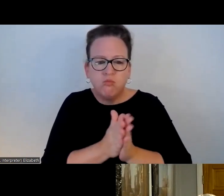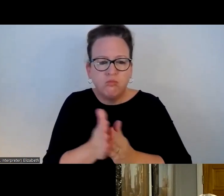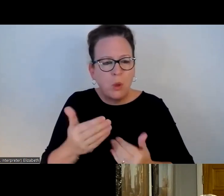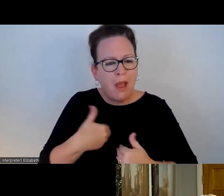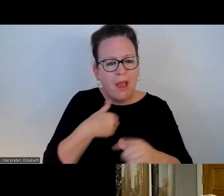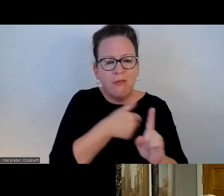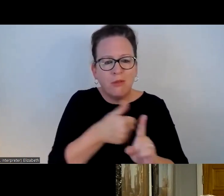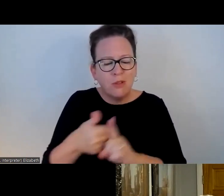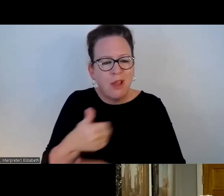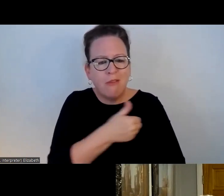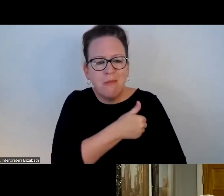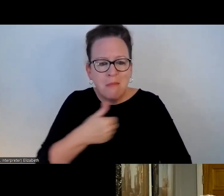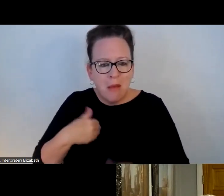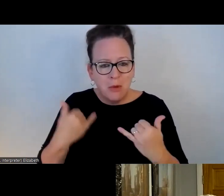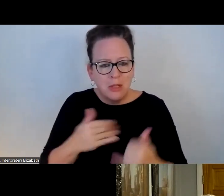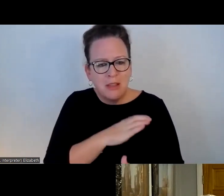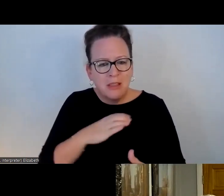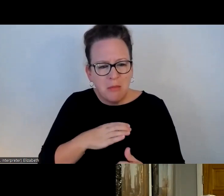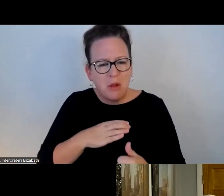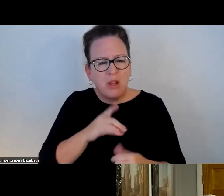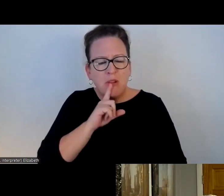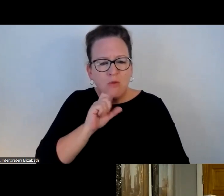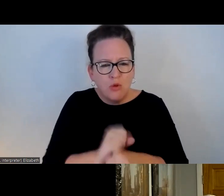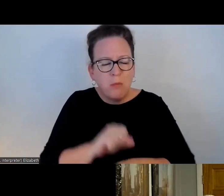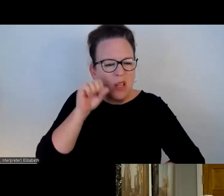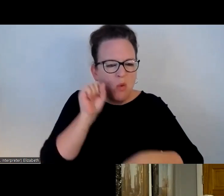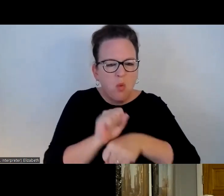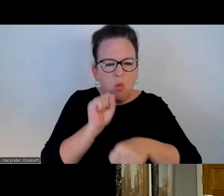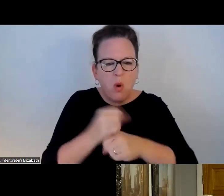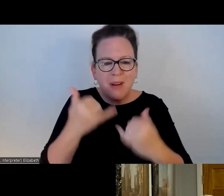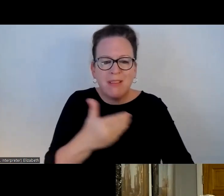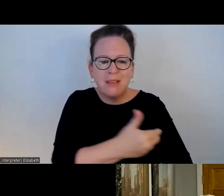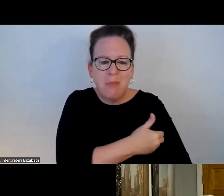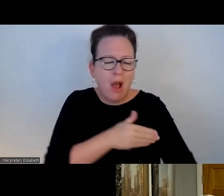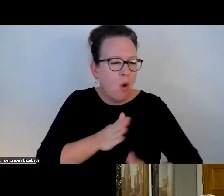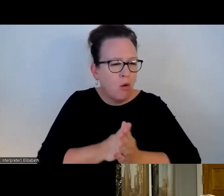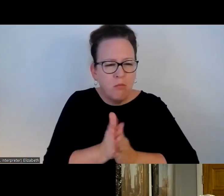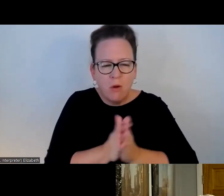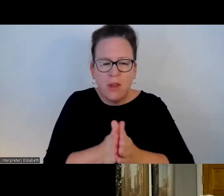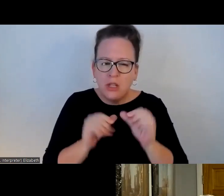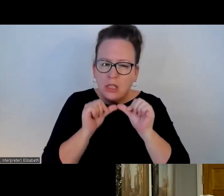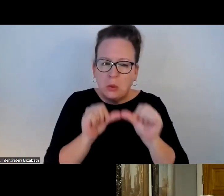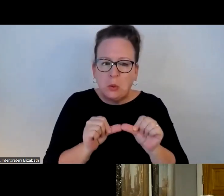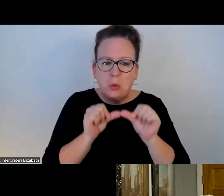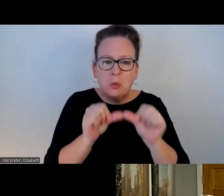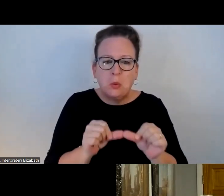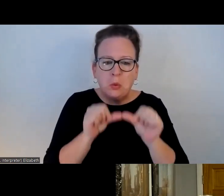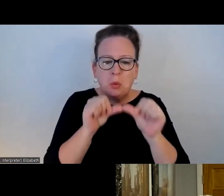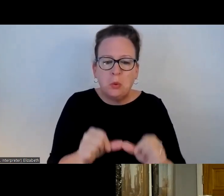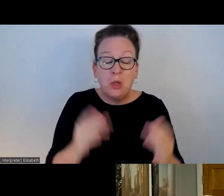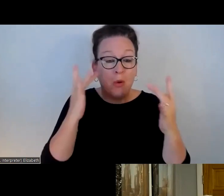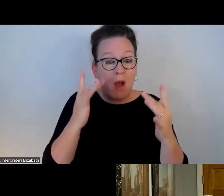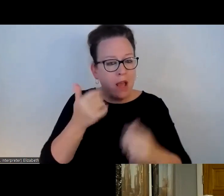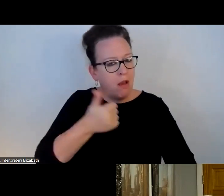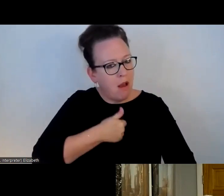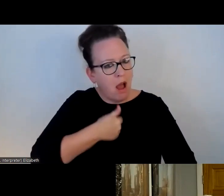members of this committee and really work it to your fullest degree and your fullest potential, because we have put